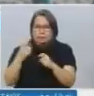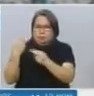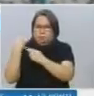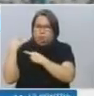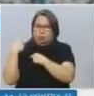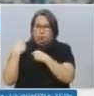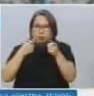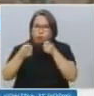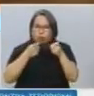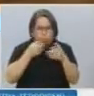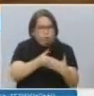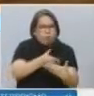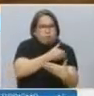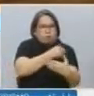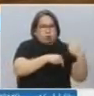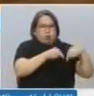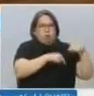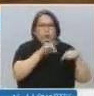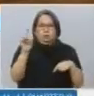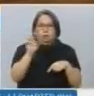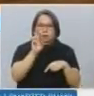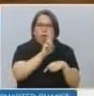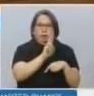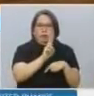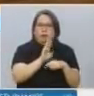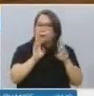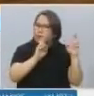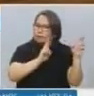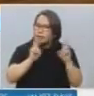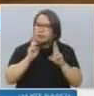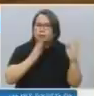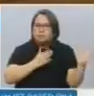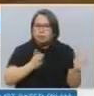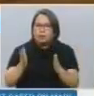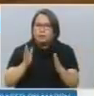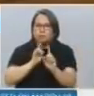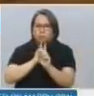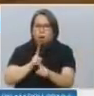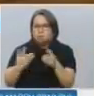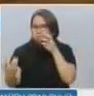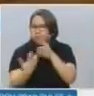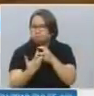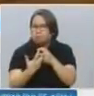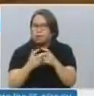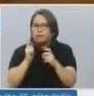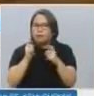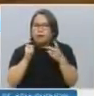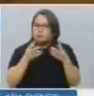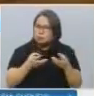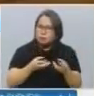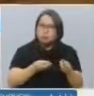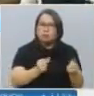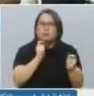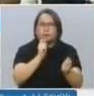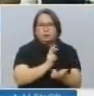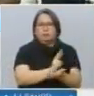charge of the disaster risk reduction, preparedness response with better recovery and faster